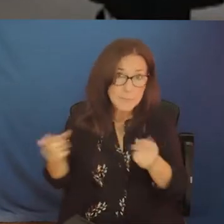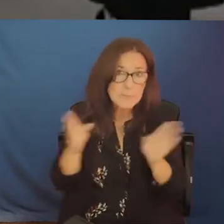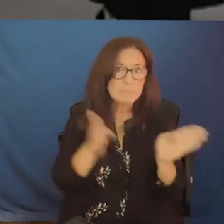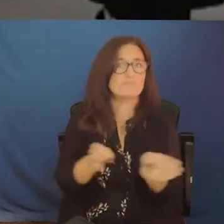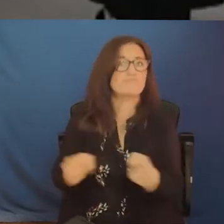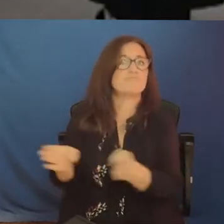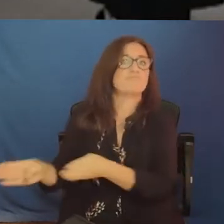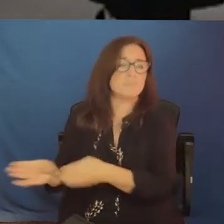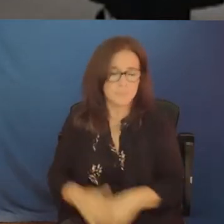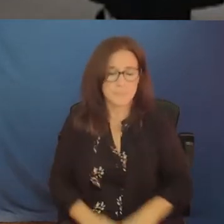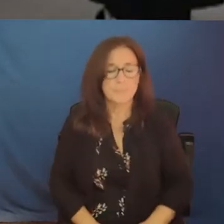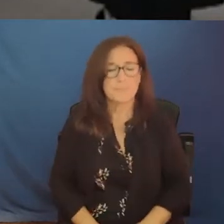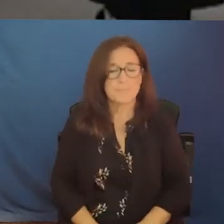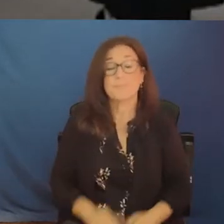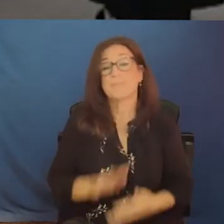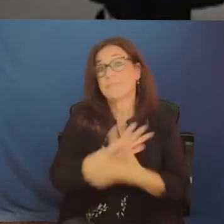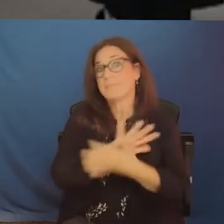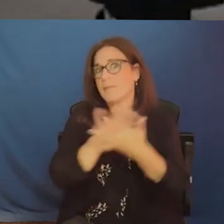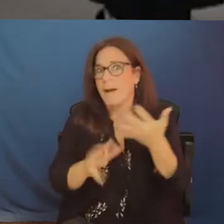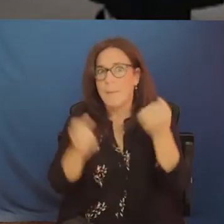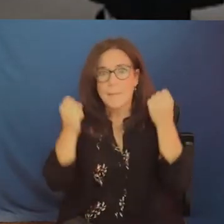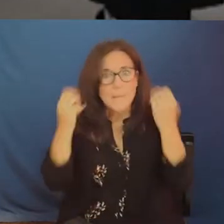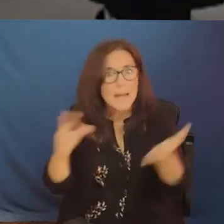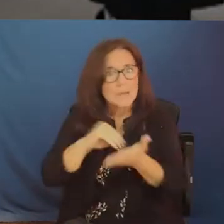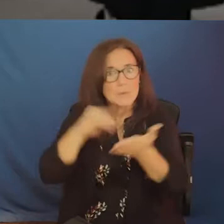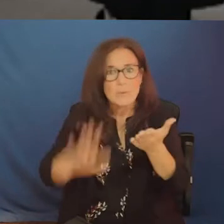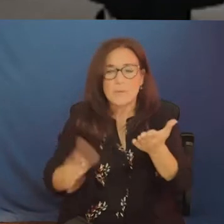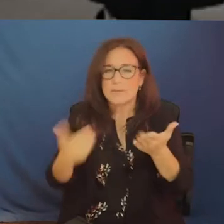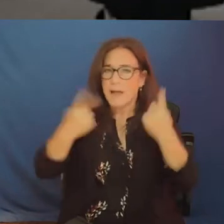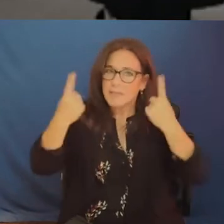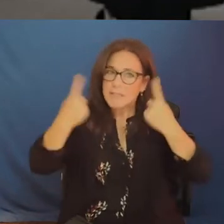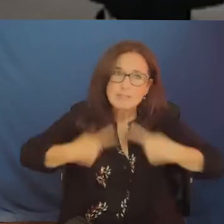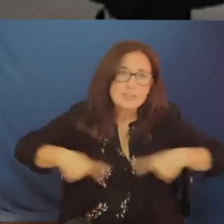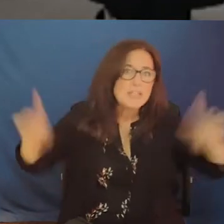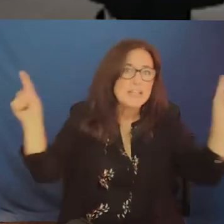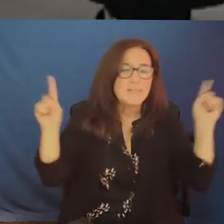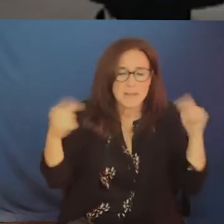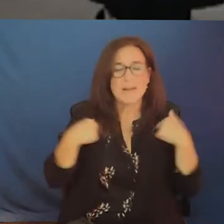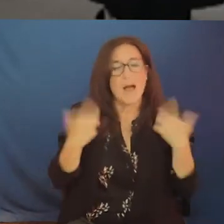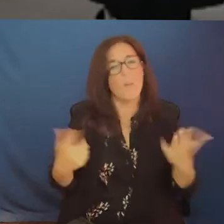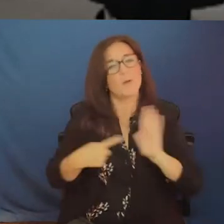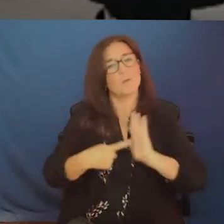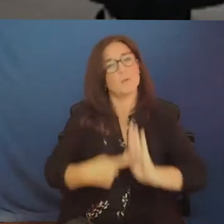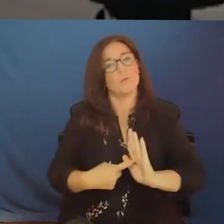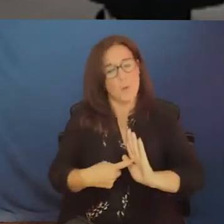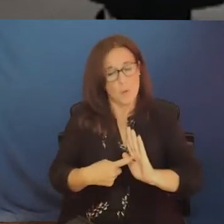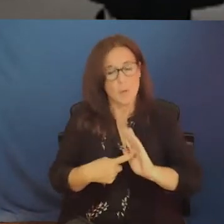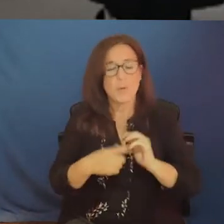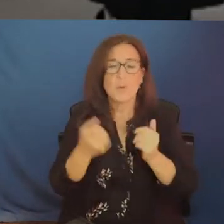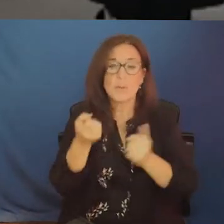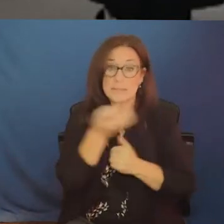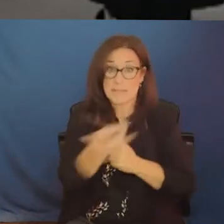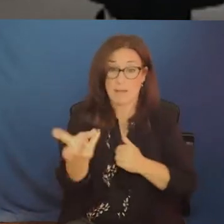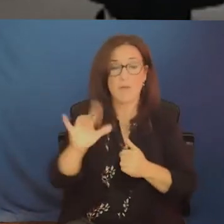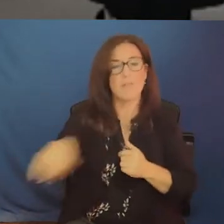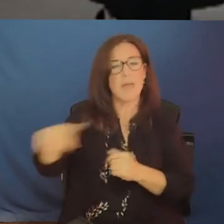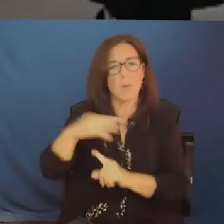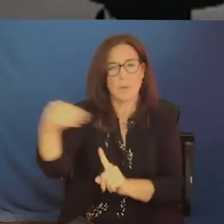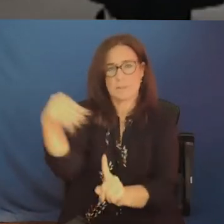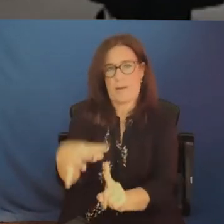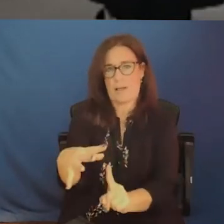There are so many student achievements to celebrate. I'd like to share with you all here those who recently spotlighted in our weekly